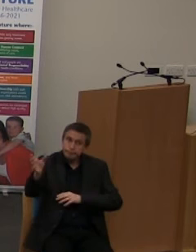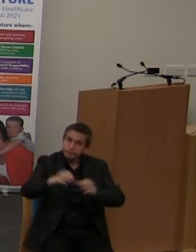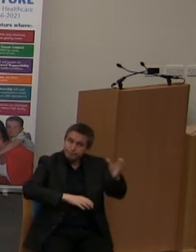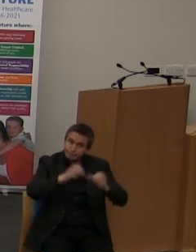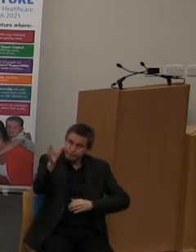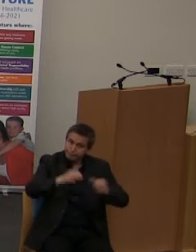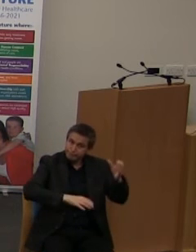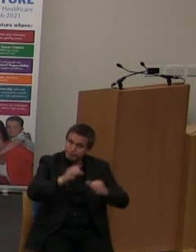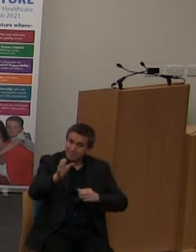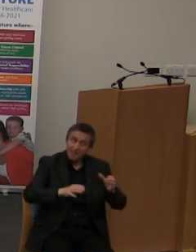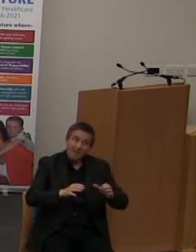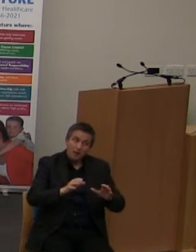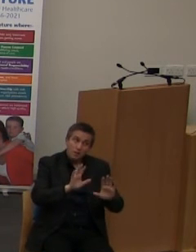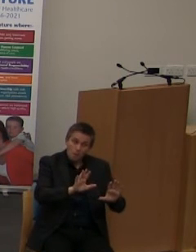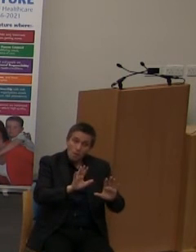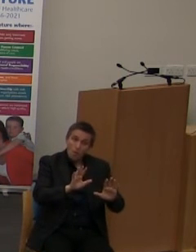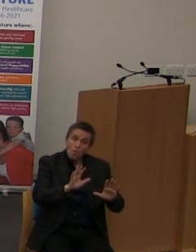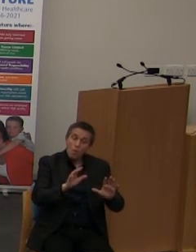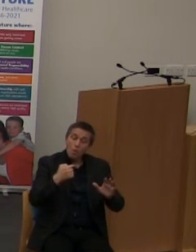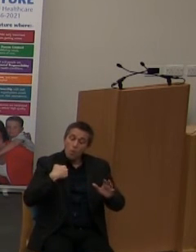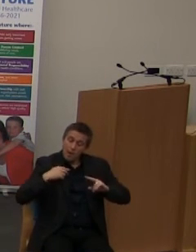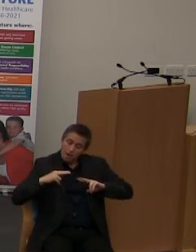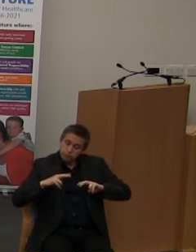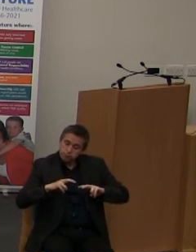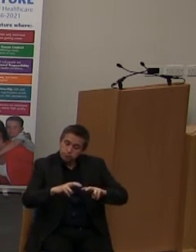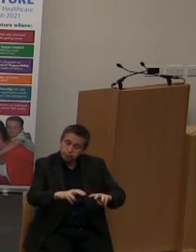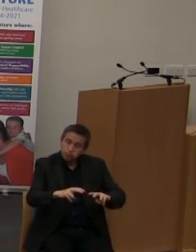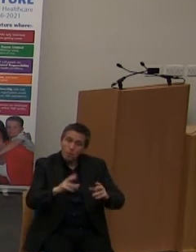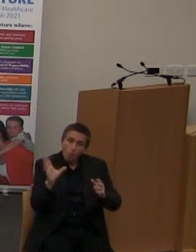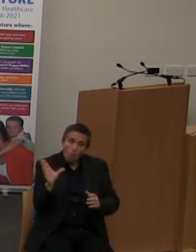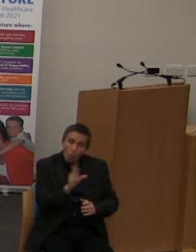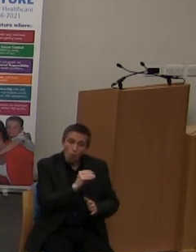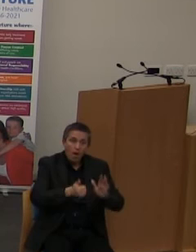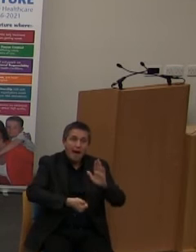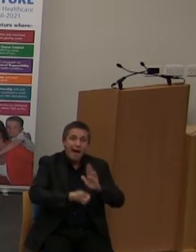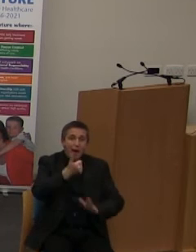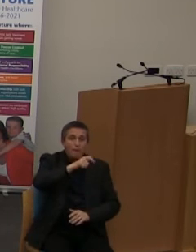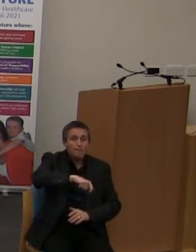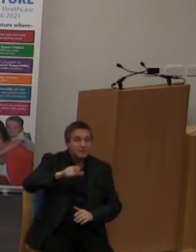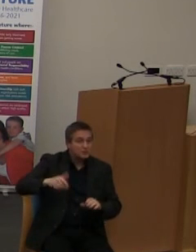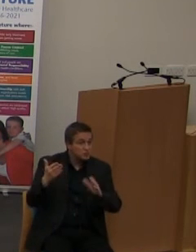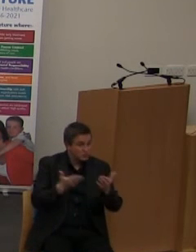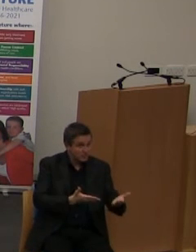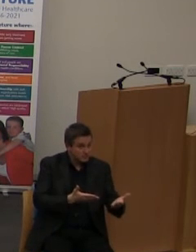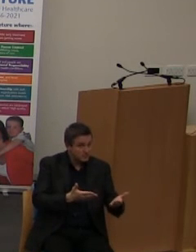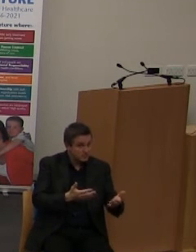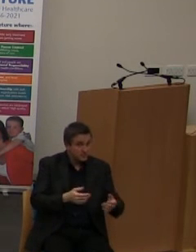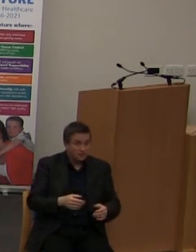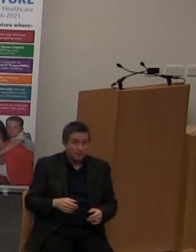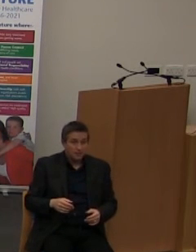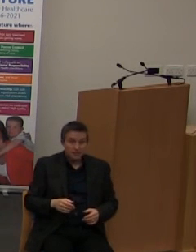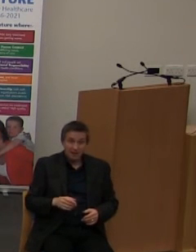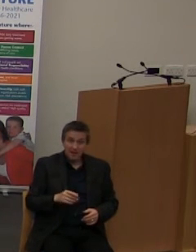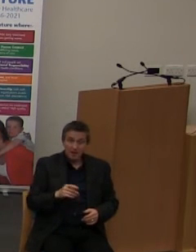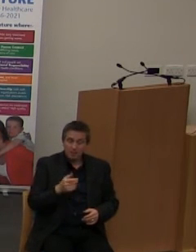variety of people. So we're reviewing our outpatient services at the moment because of as the chairman has said, we have some challenges